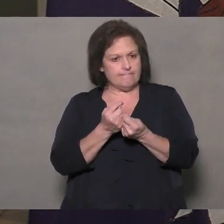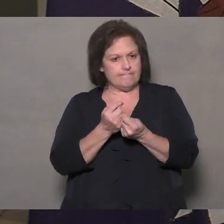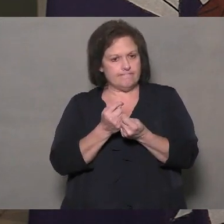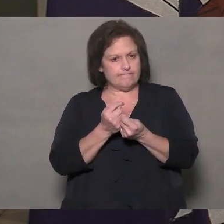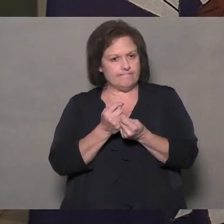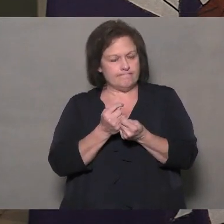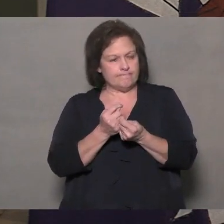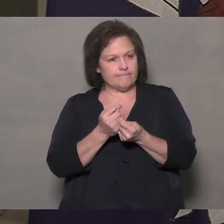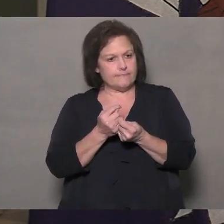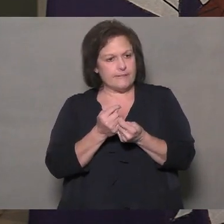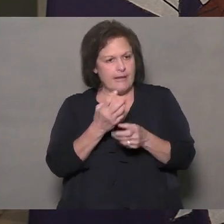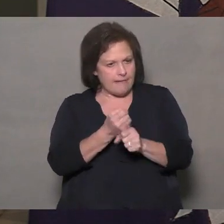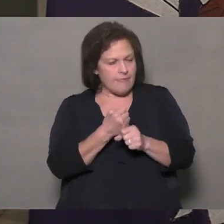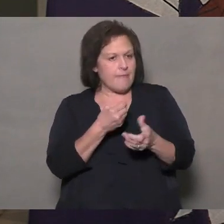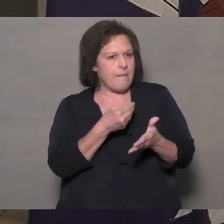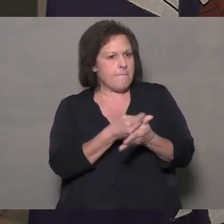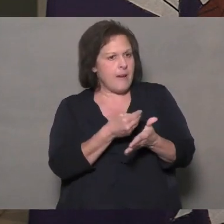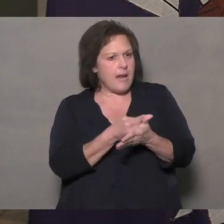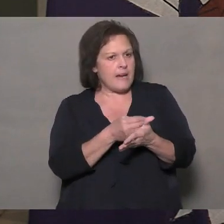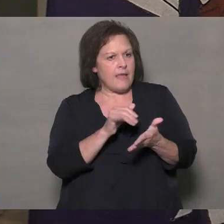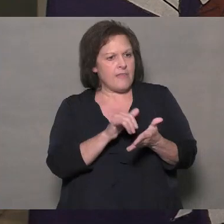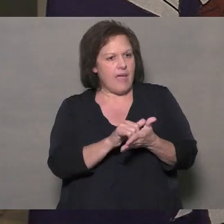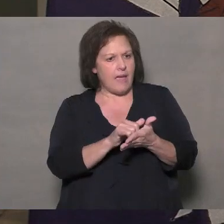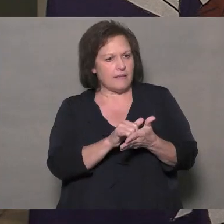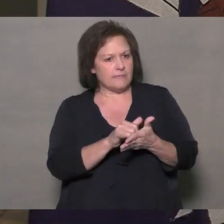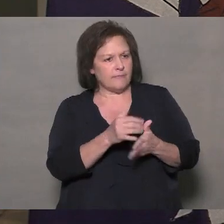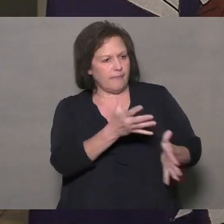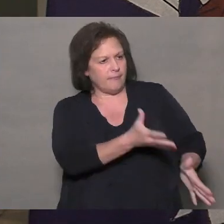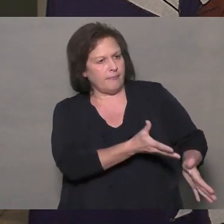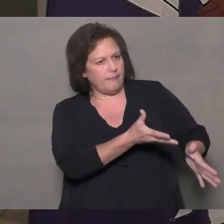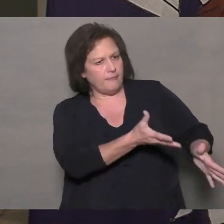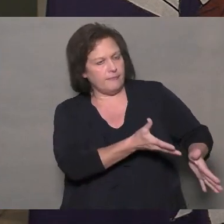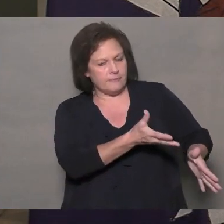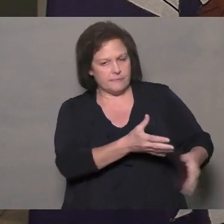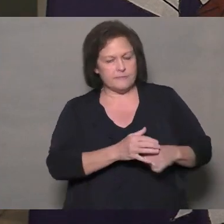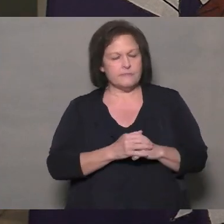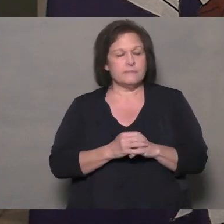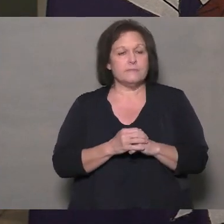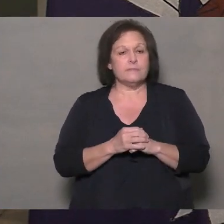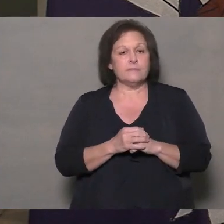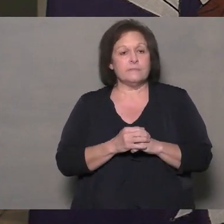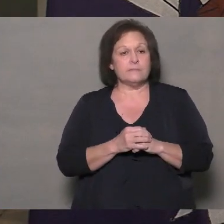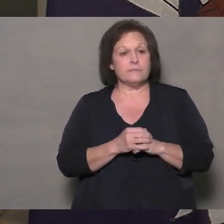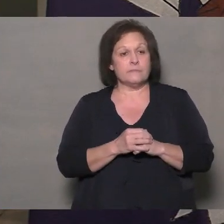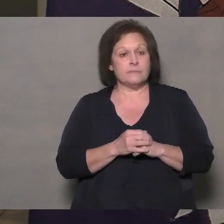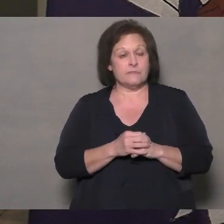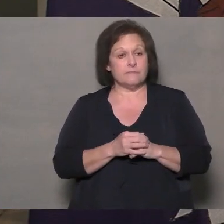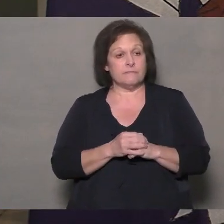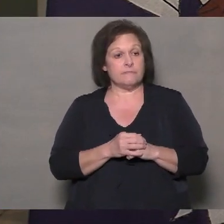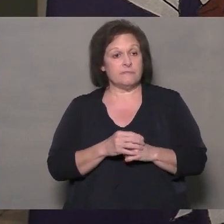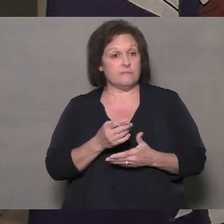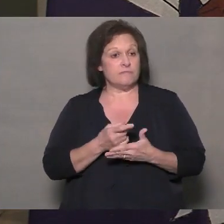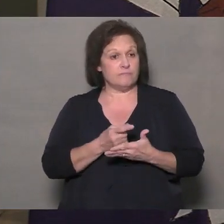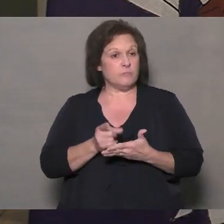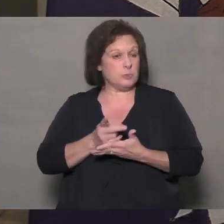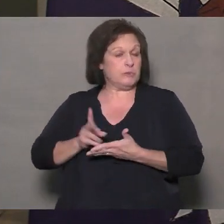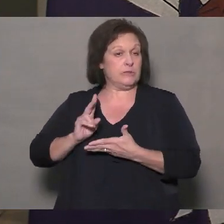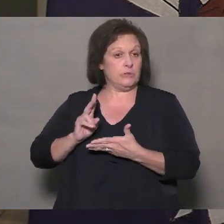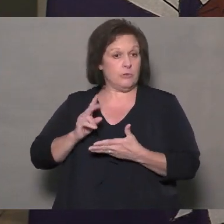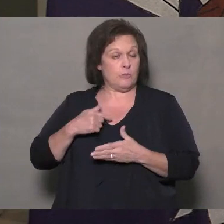sat unspent for decades. A couple of weeks ago, we called together the Board of